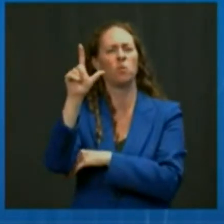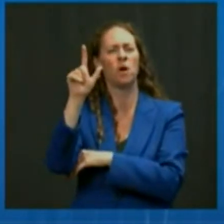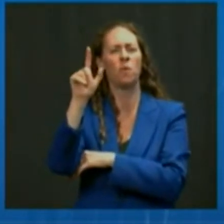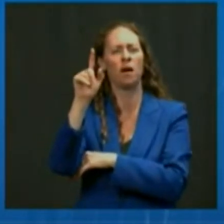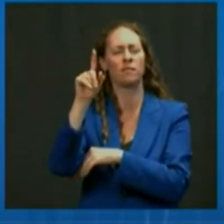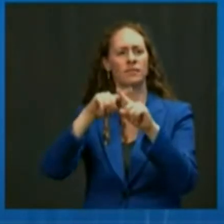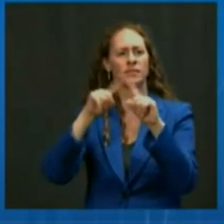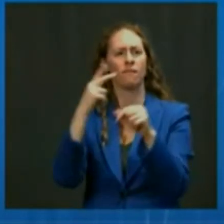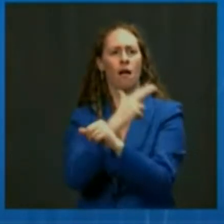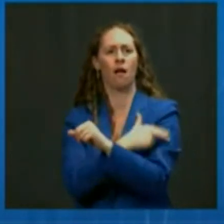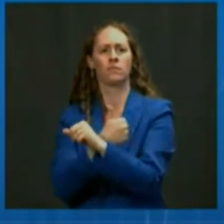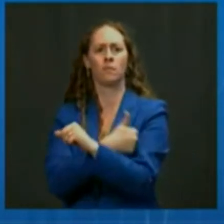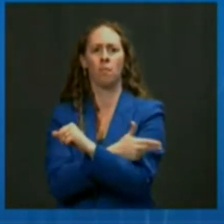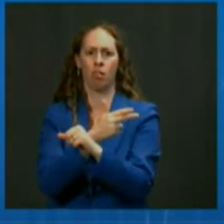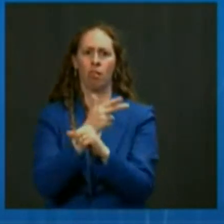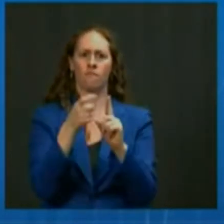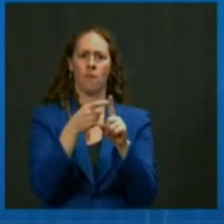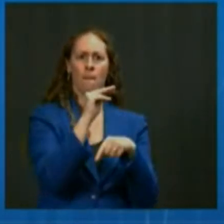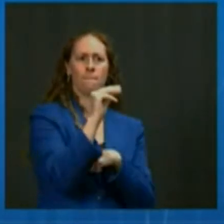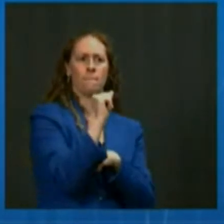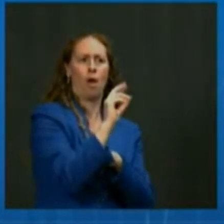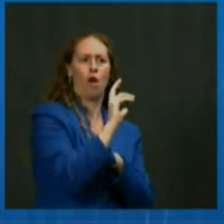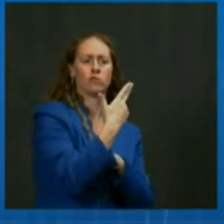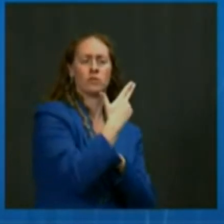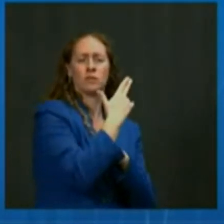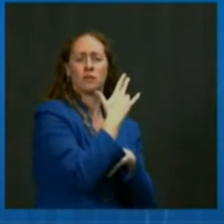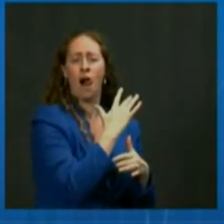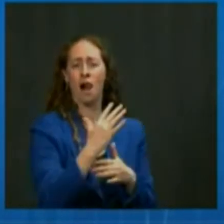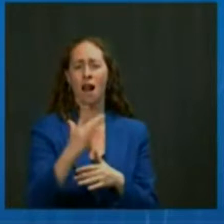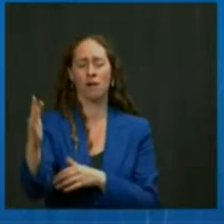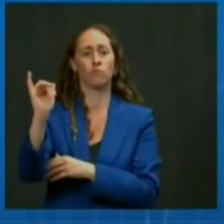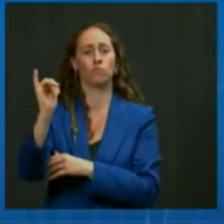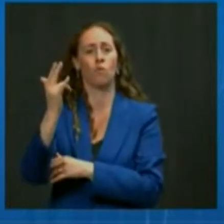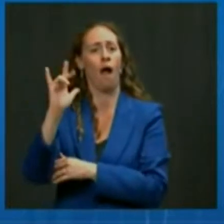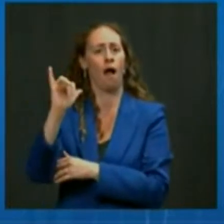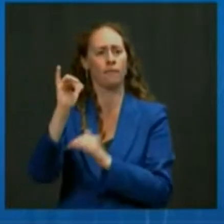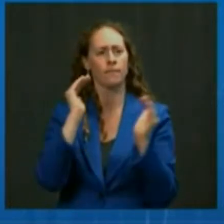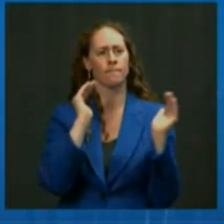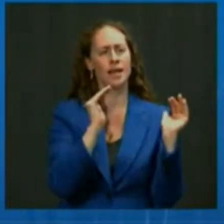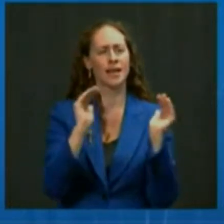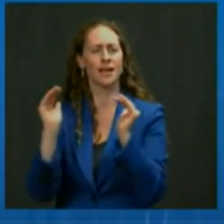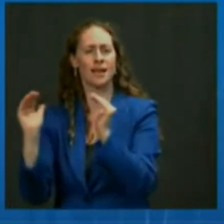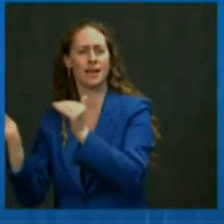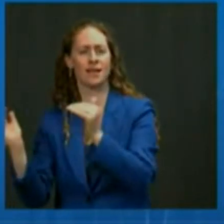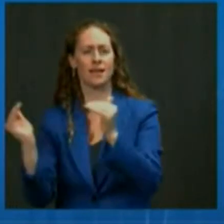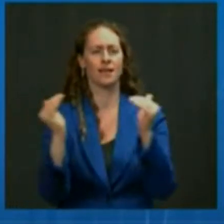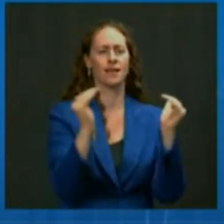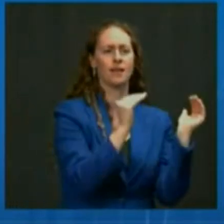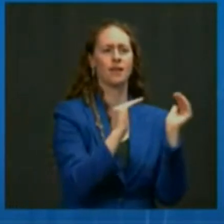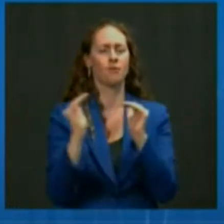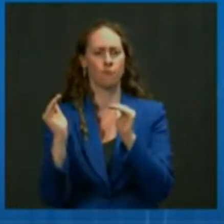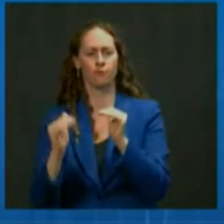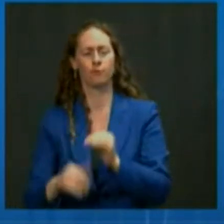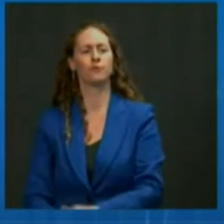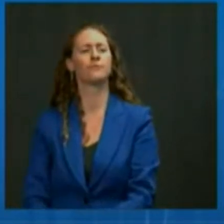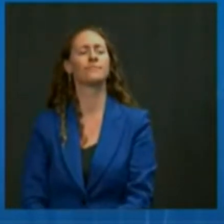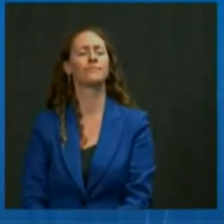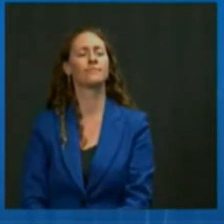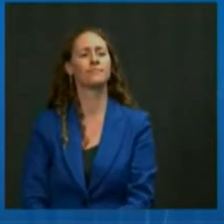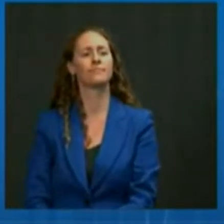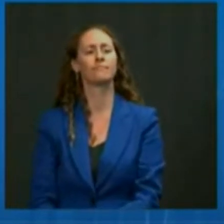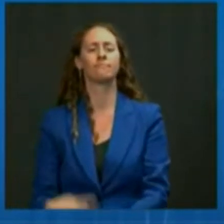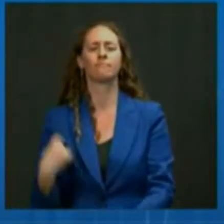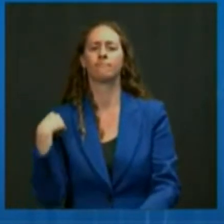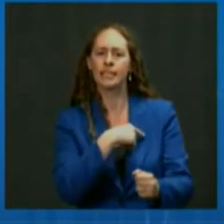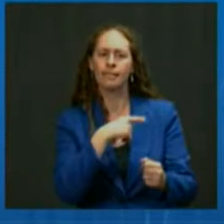mid-July. This report compares vaccine effectiveness against hospitalizations early after vaccination, within 2 to 12